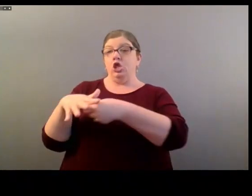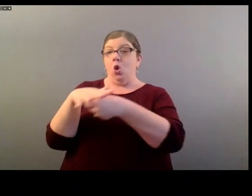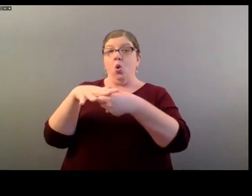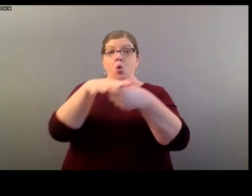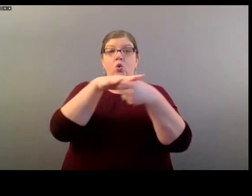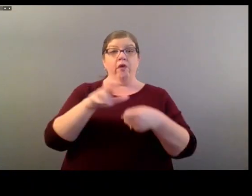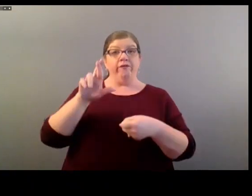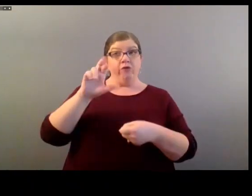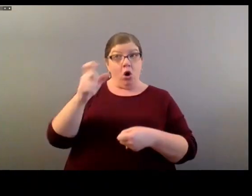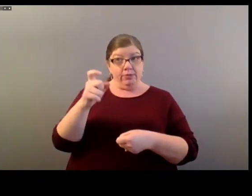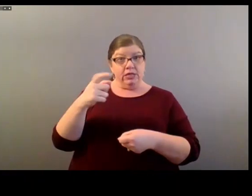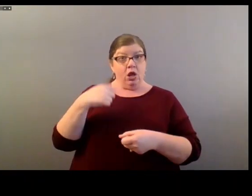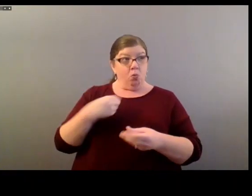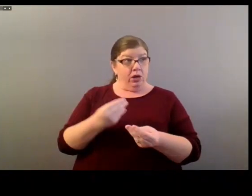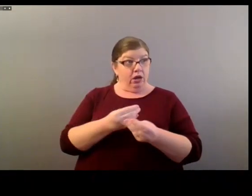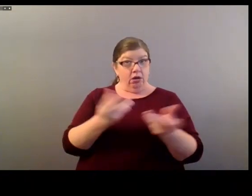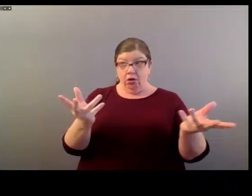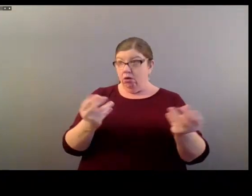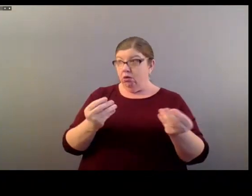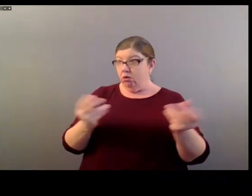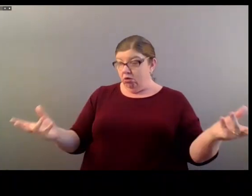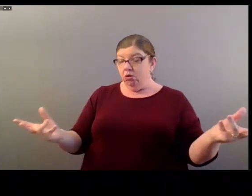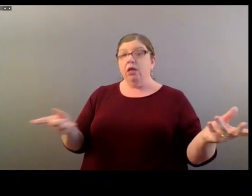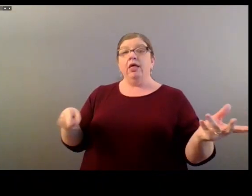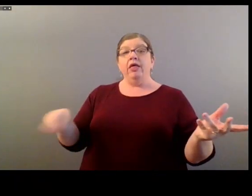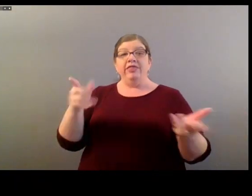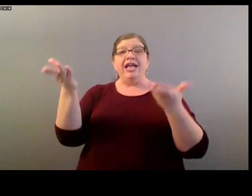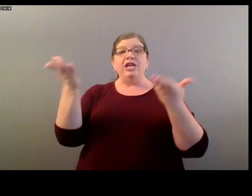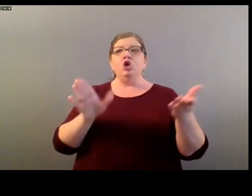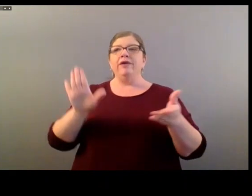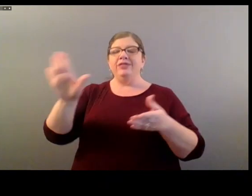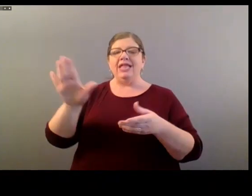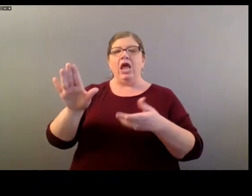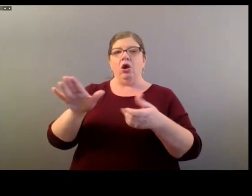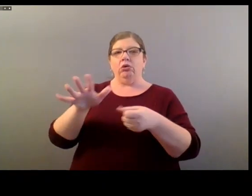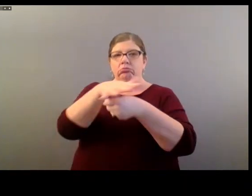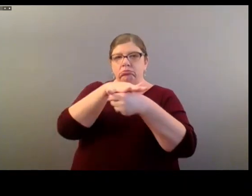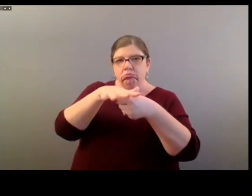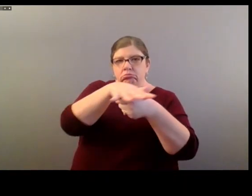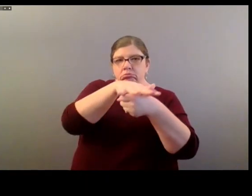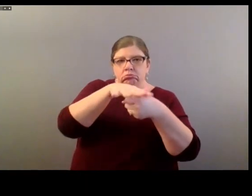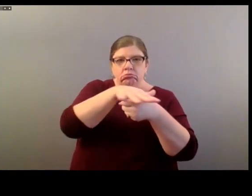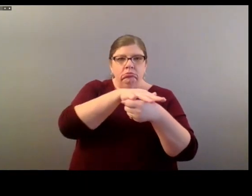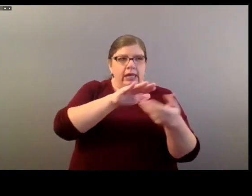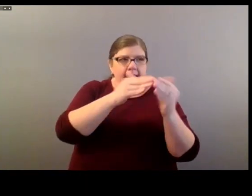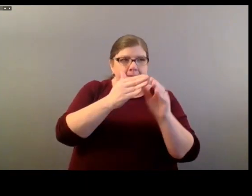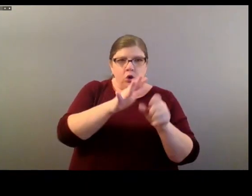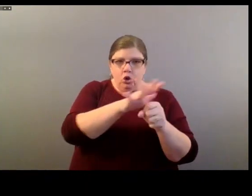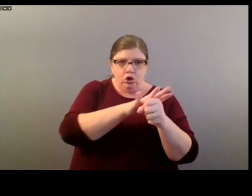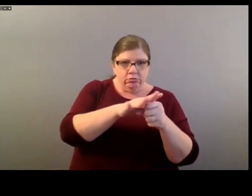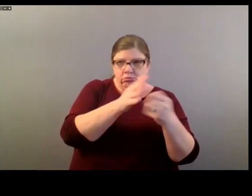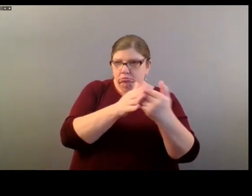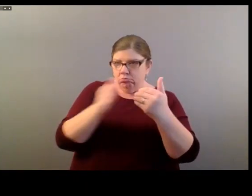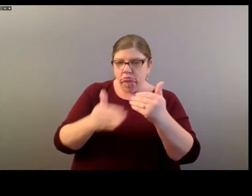we've allocated to serve their immediate neighborhoods, and that